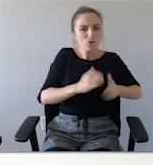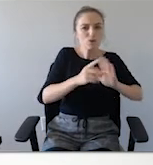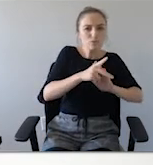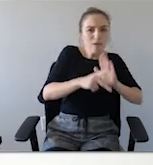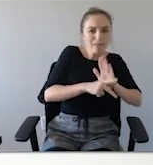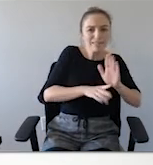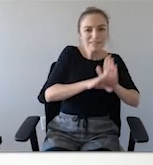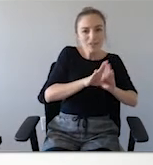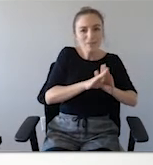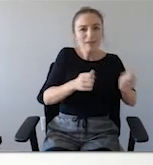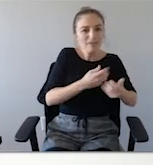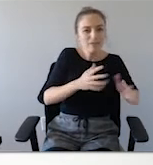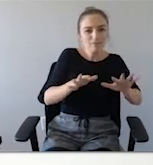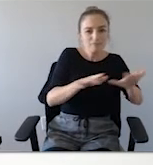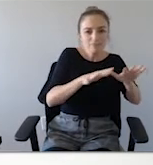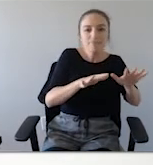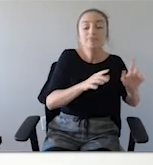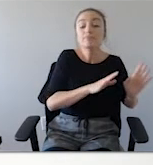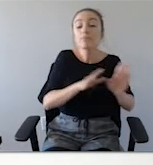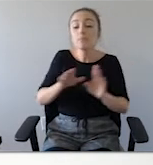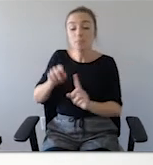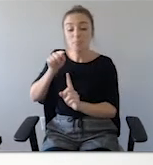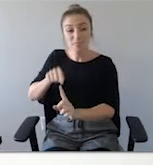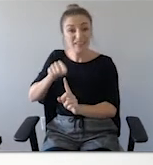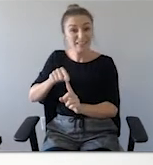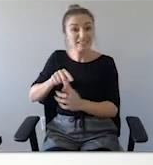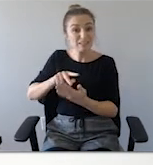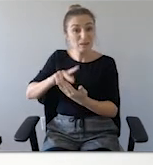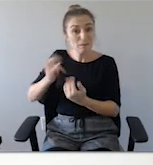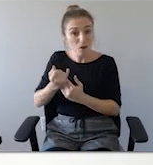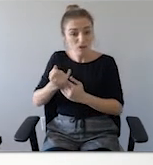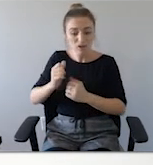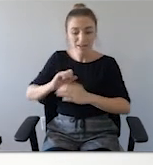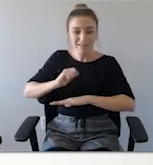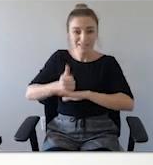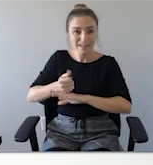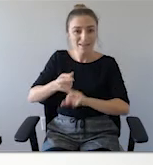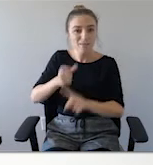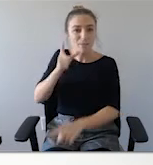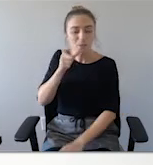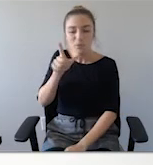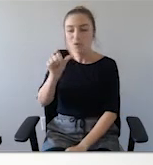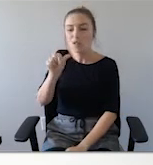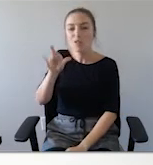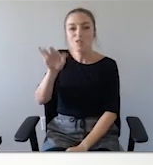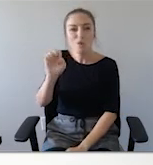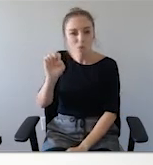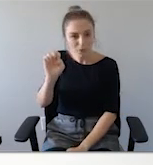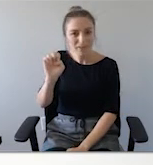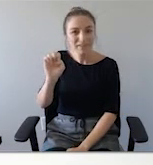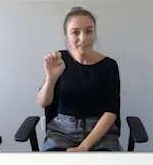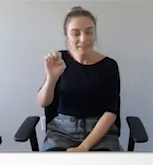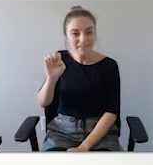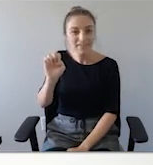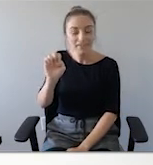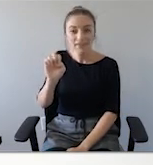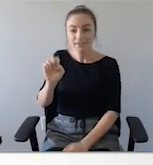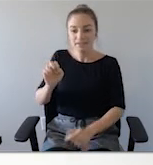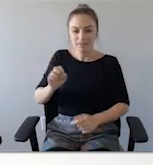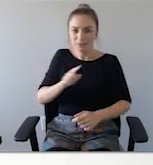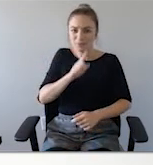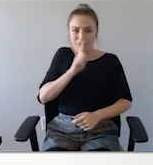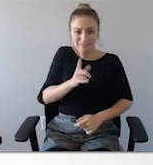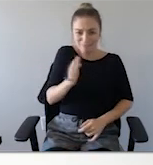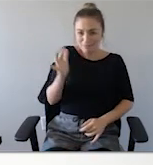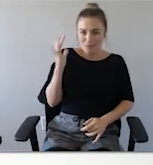actually Lori Fahey's project when she was in Partners in Policymaking. It grew from being a couple people sitting